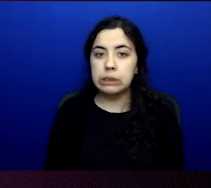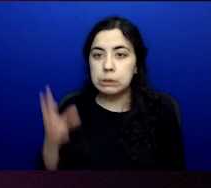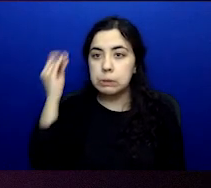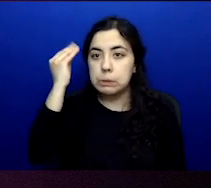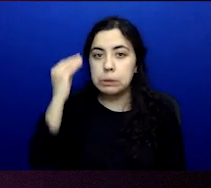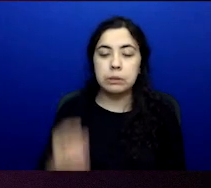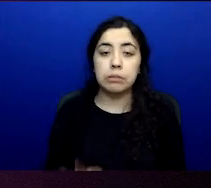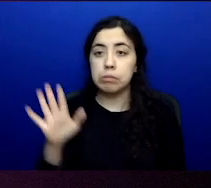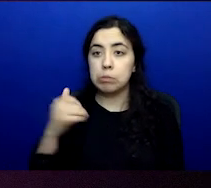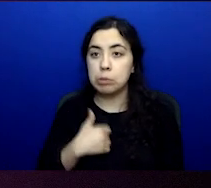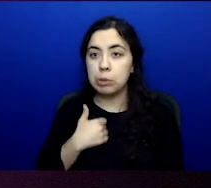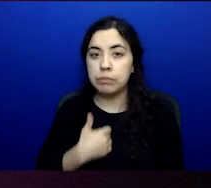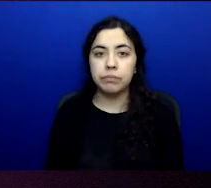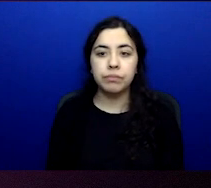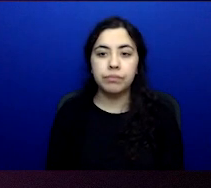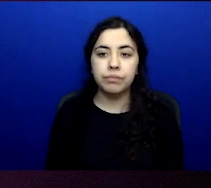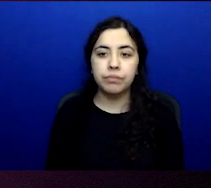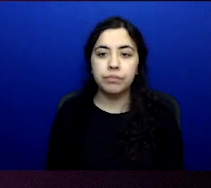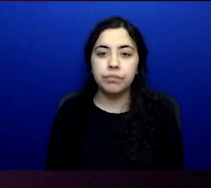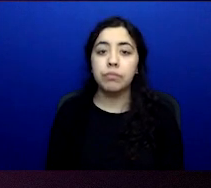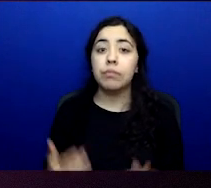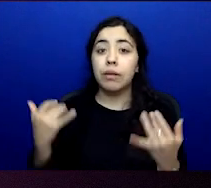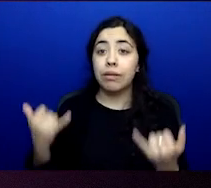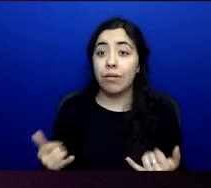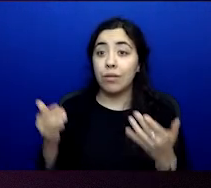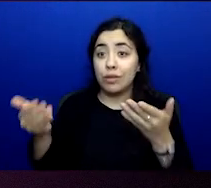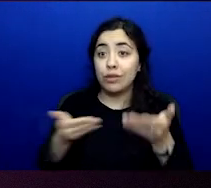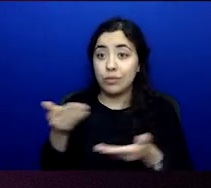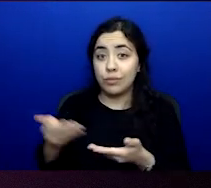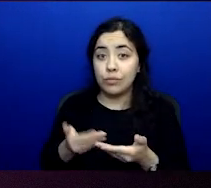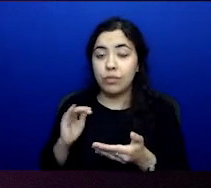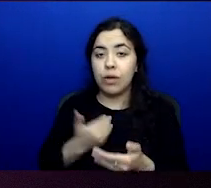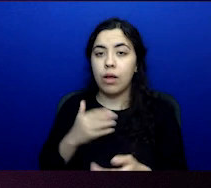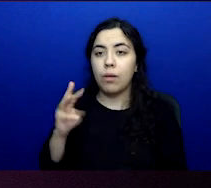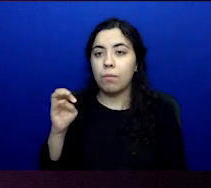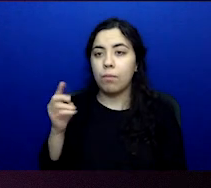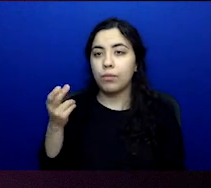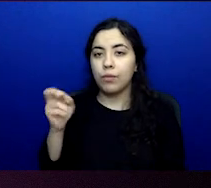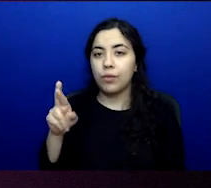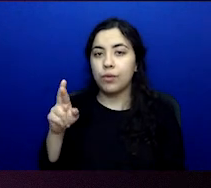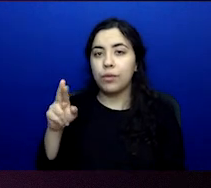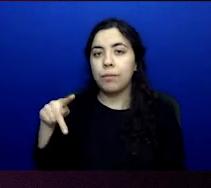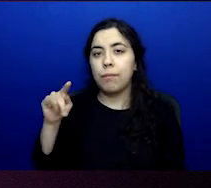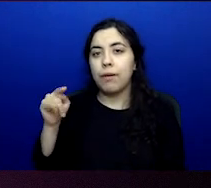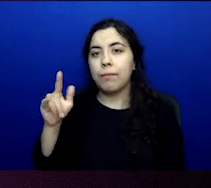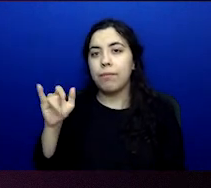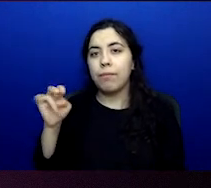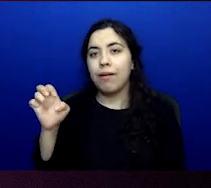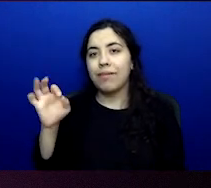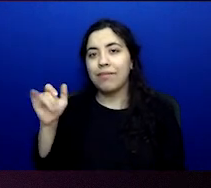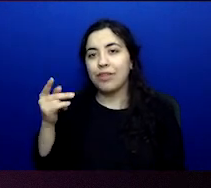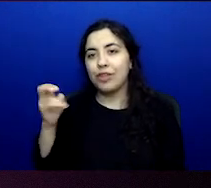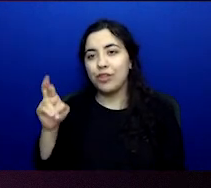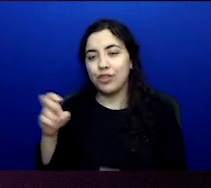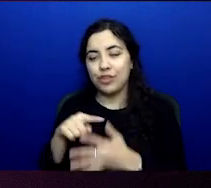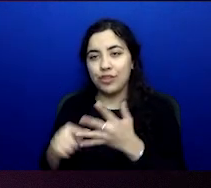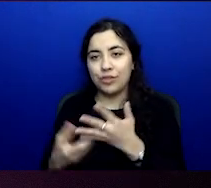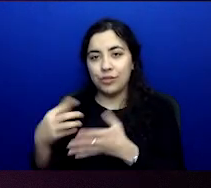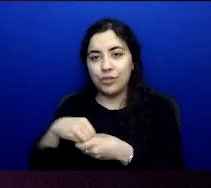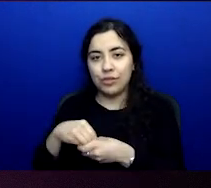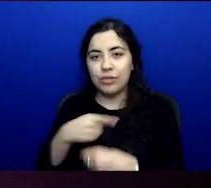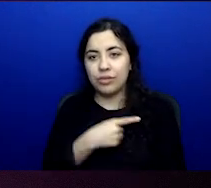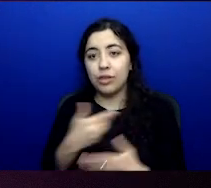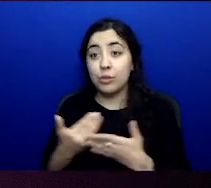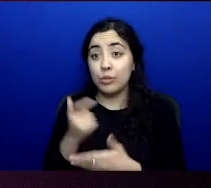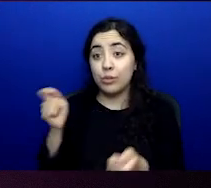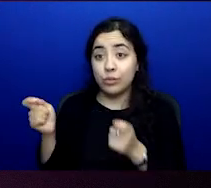yeah, sorry. So now the introduction of the modular pipeline feature on Kedro will mean new changes to the. So for